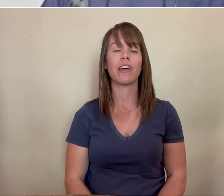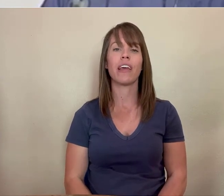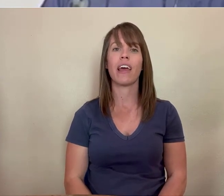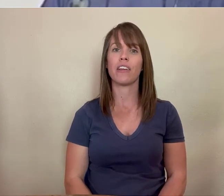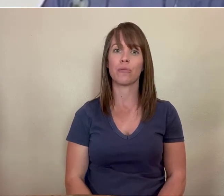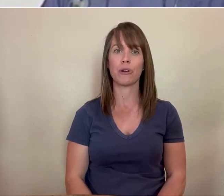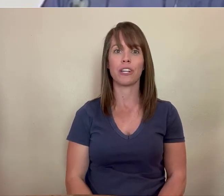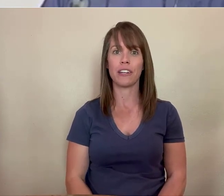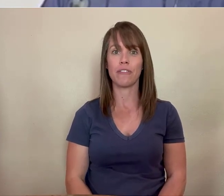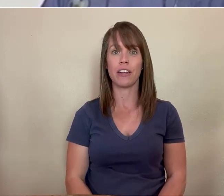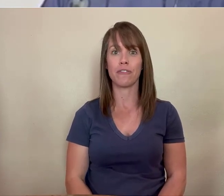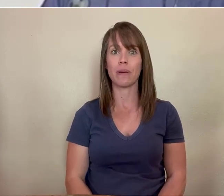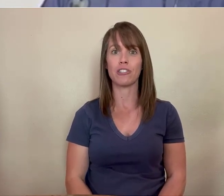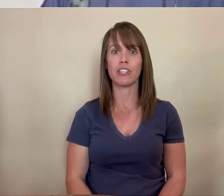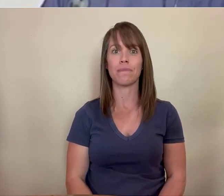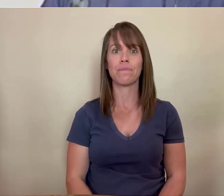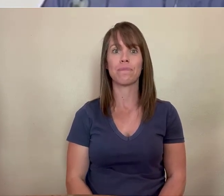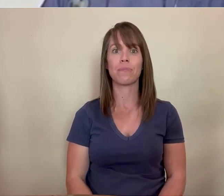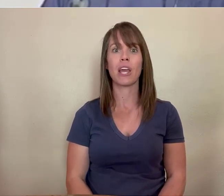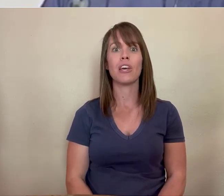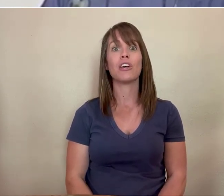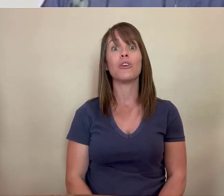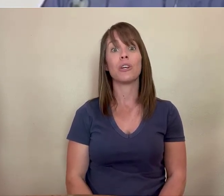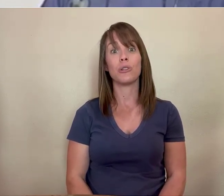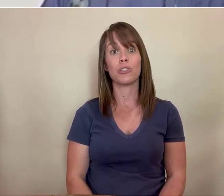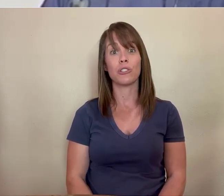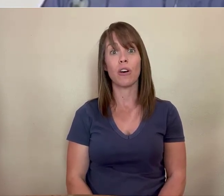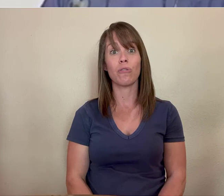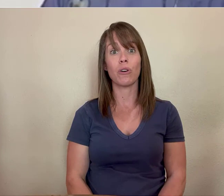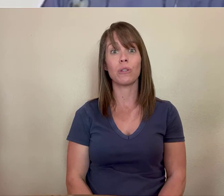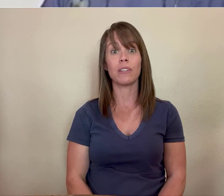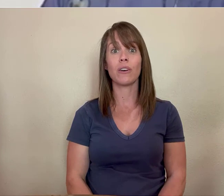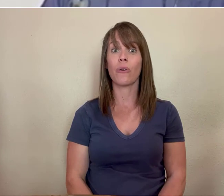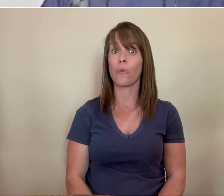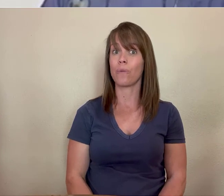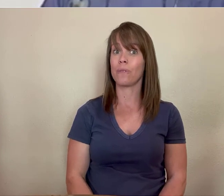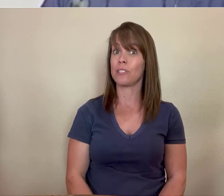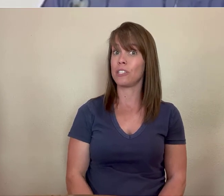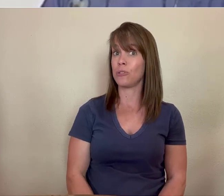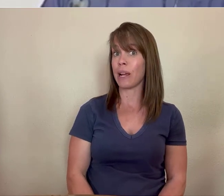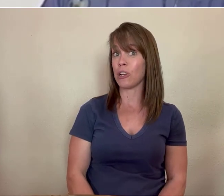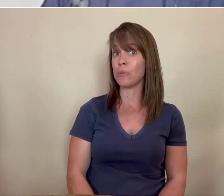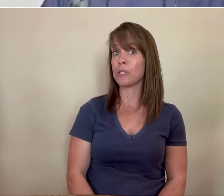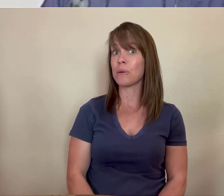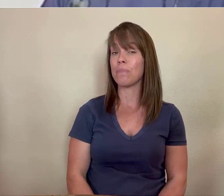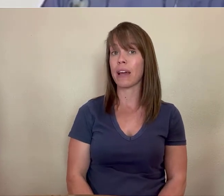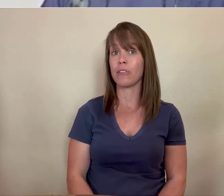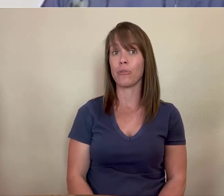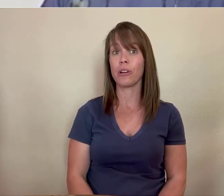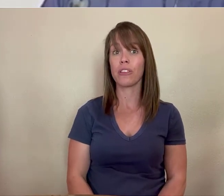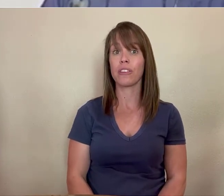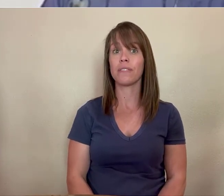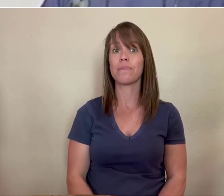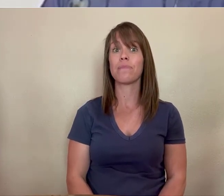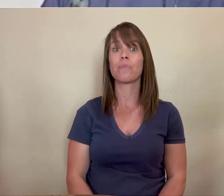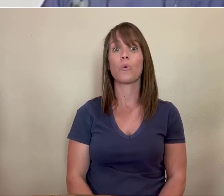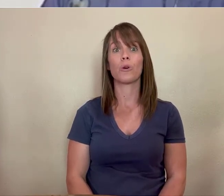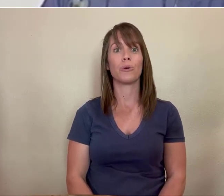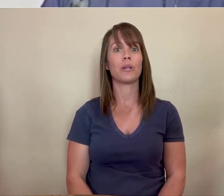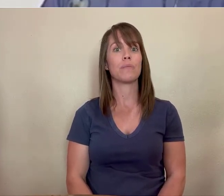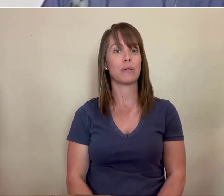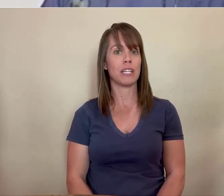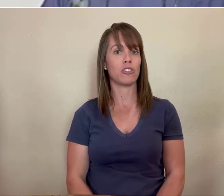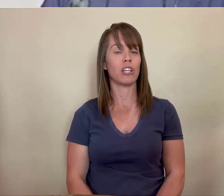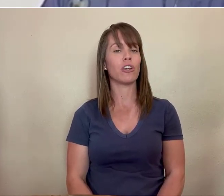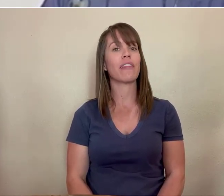of birth, and other pertinent information. You can use your cell phone to write notes back and forth, or